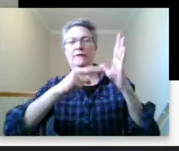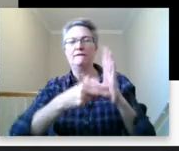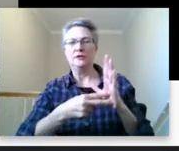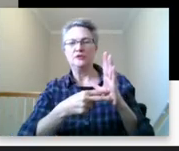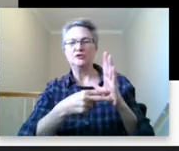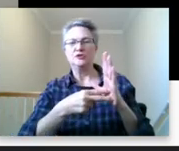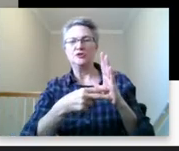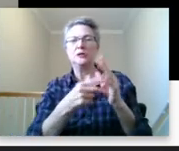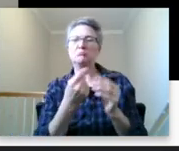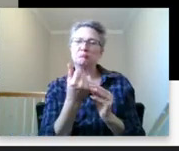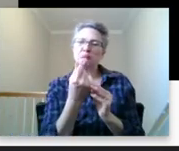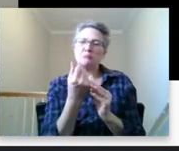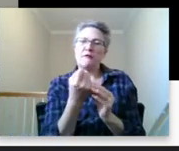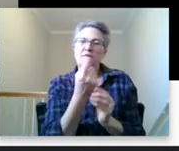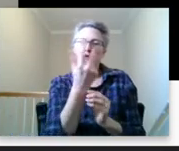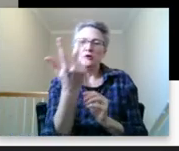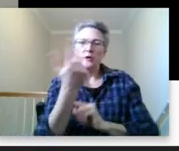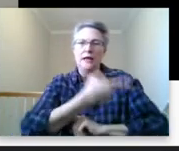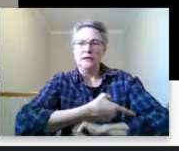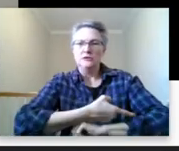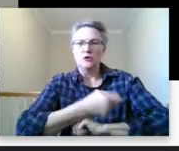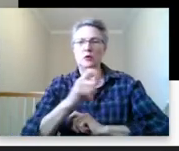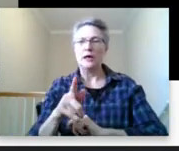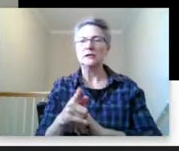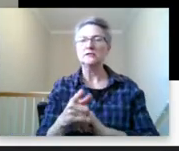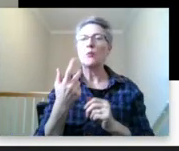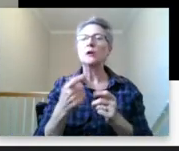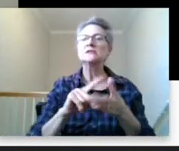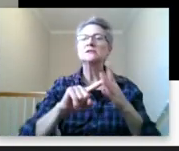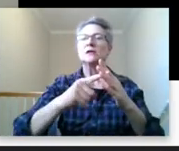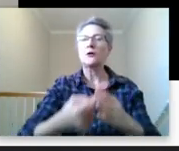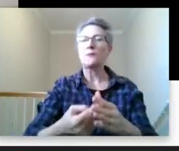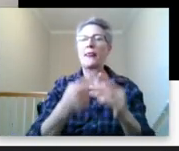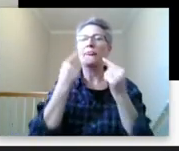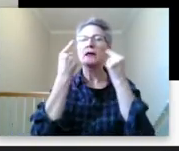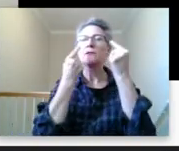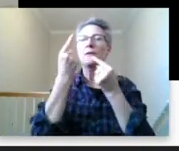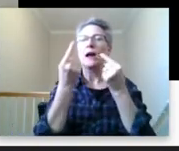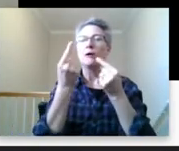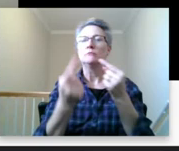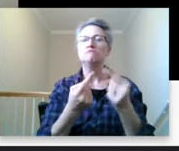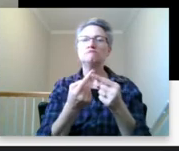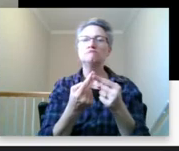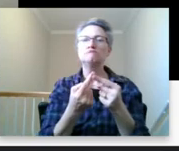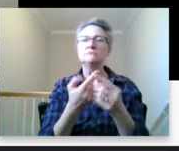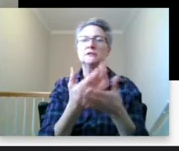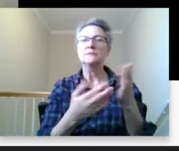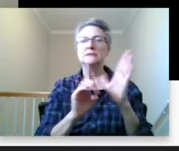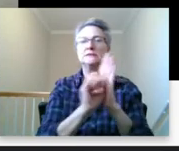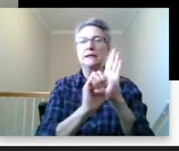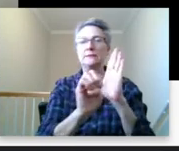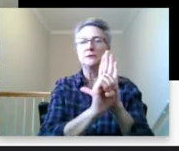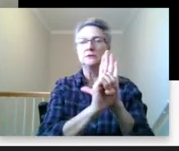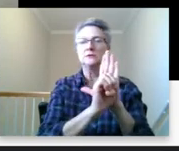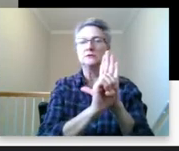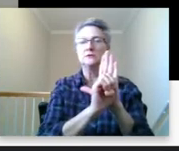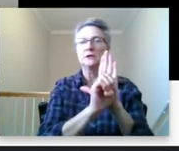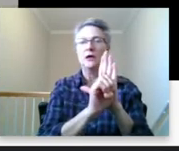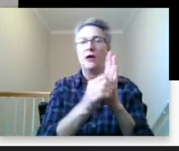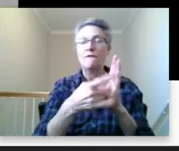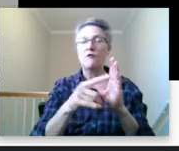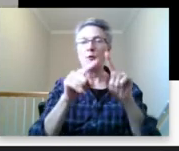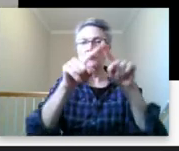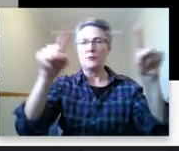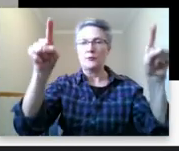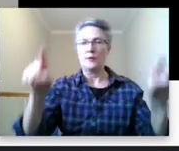of that in a couple days. So I want to start off just by thinking about some examples here for